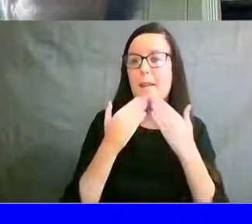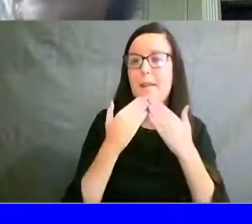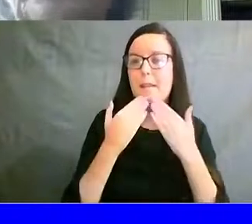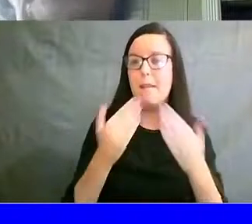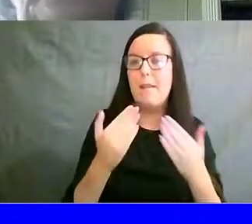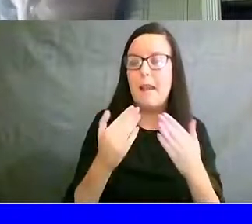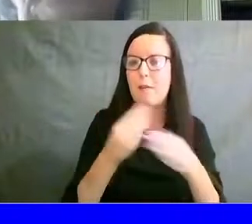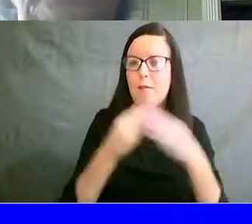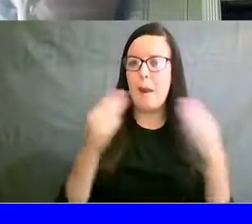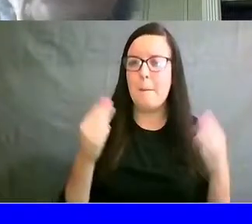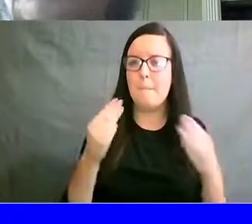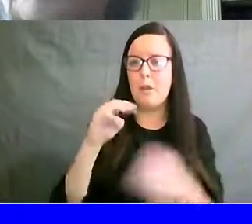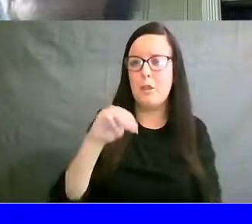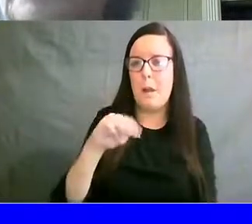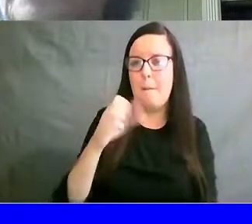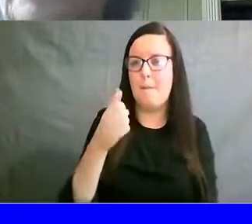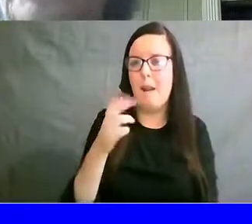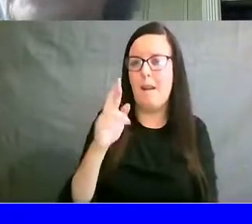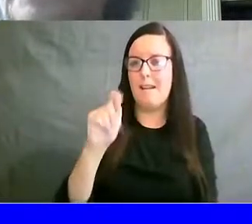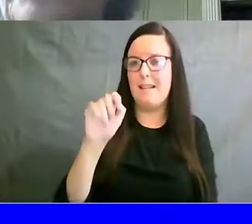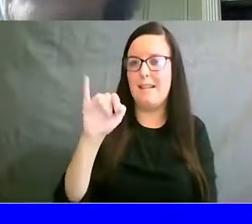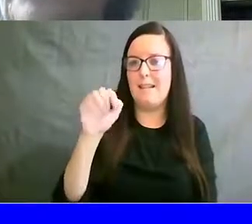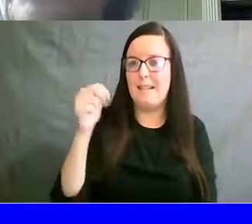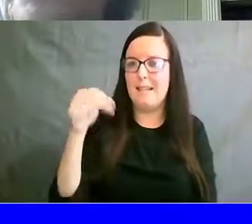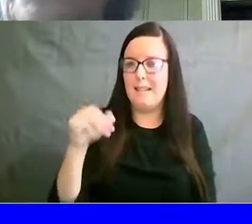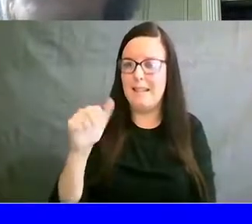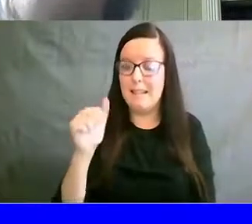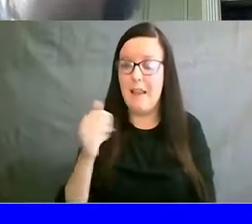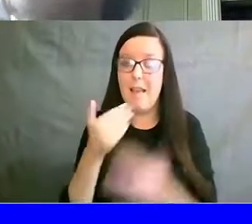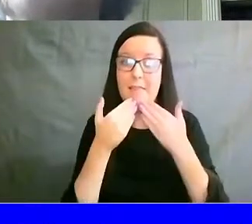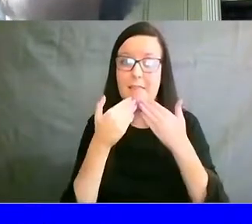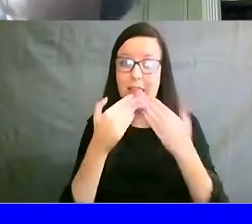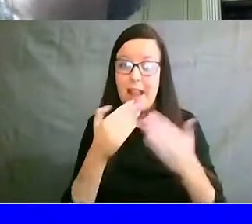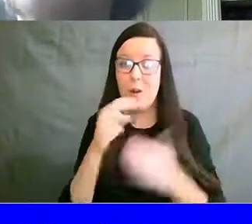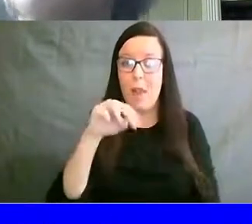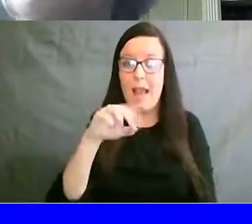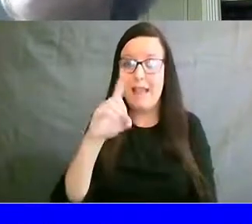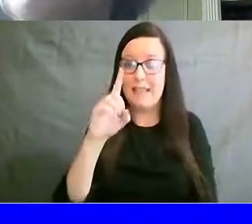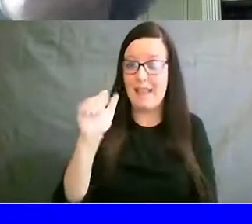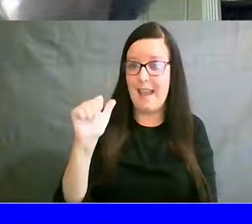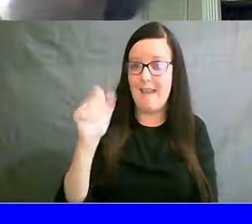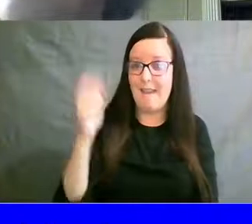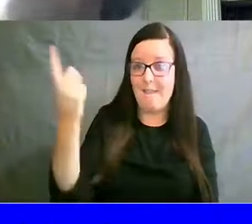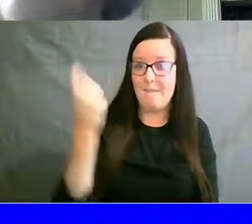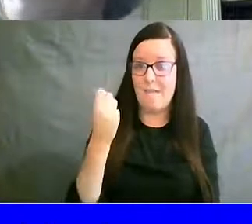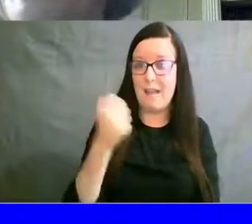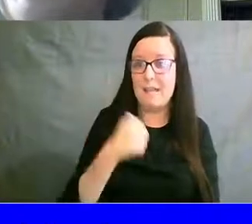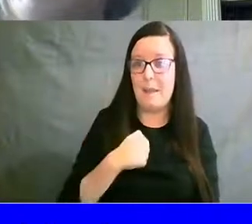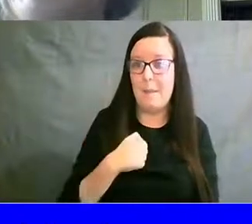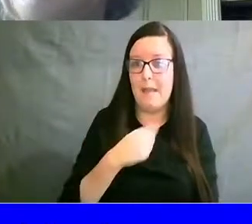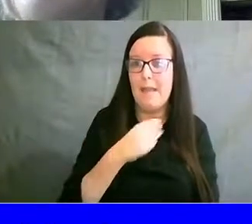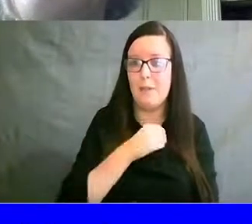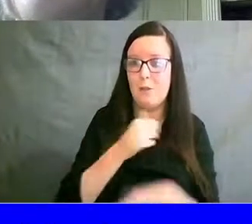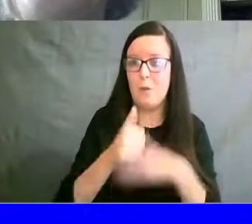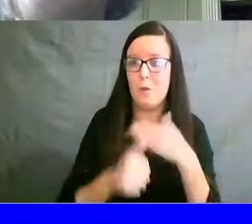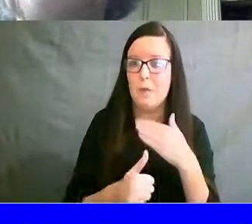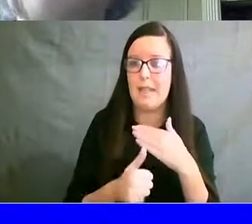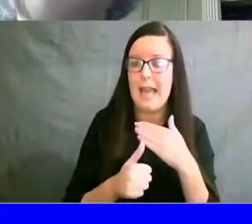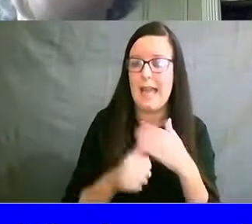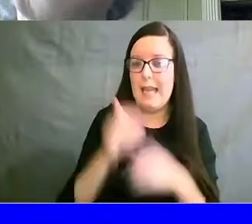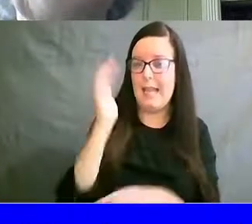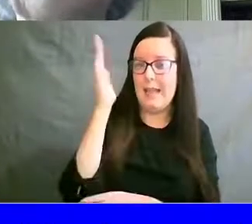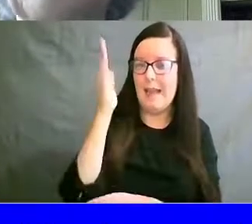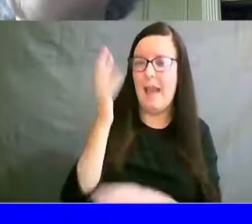Martina, and thank you to the NDA for inviting me. Sorry, could I have the slides there?